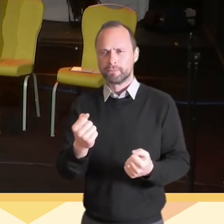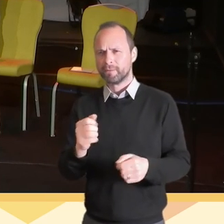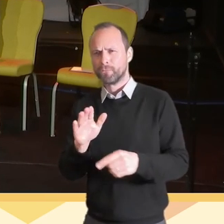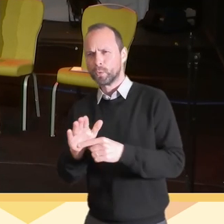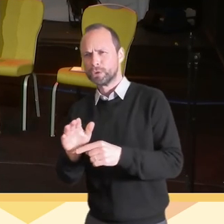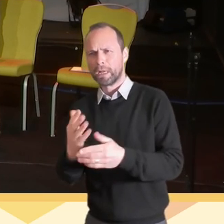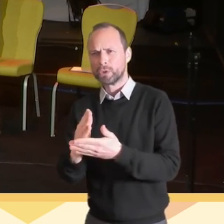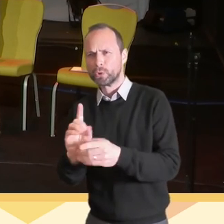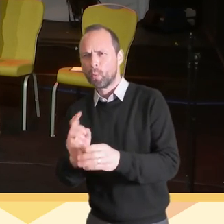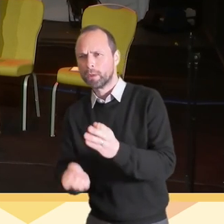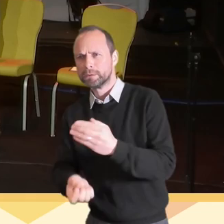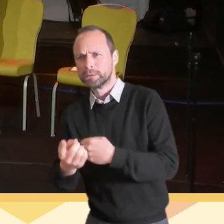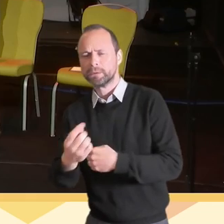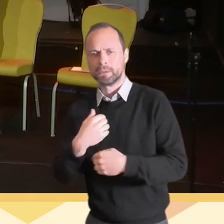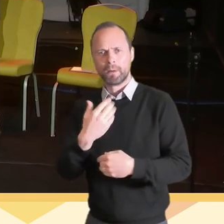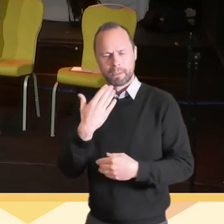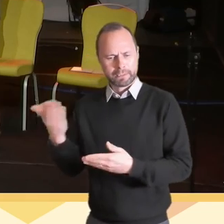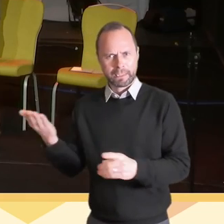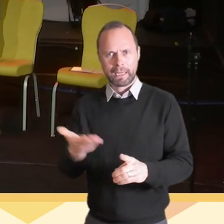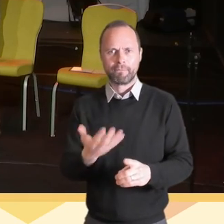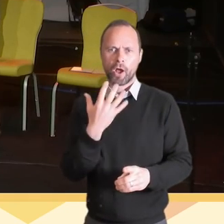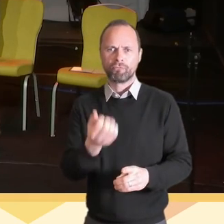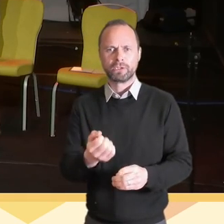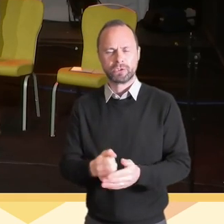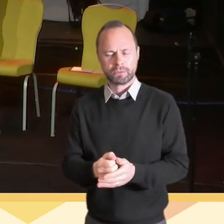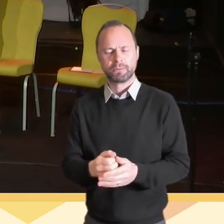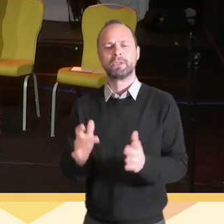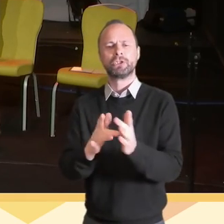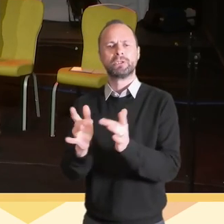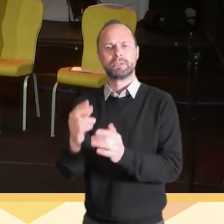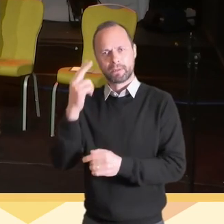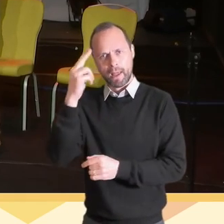rough. Watch over Hayley, we pray. In Jesus' name, amen.